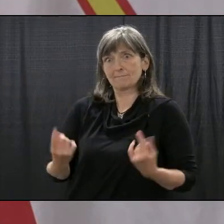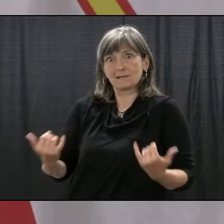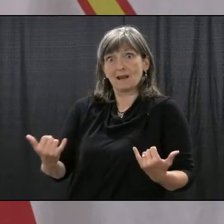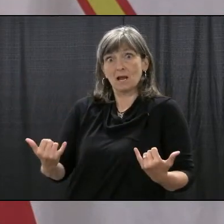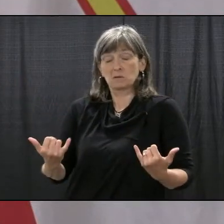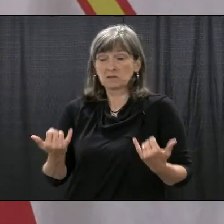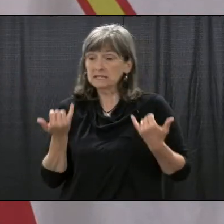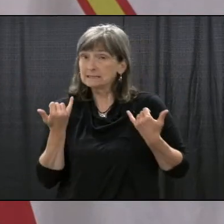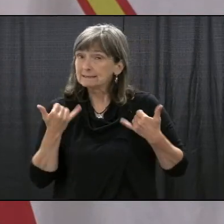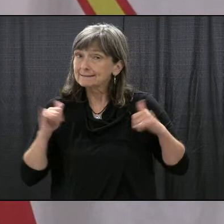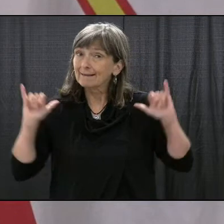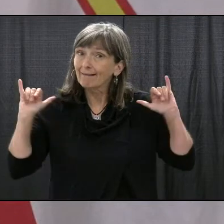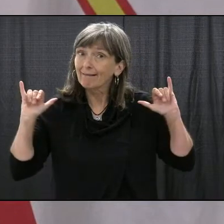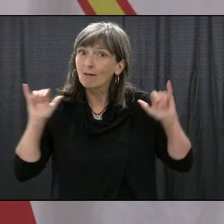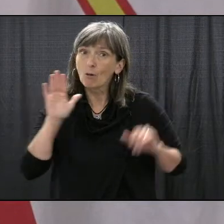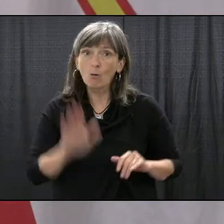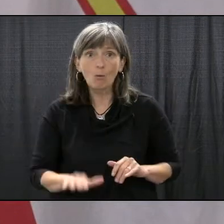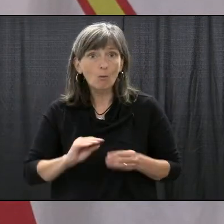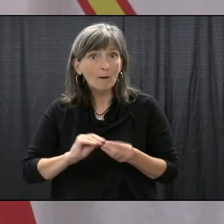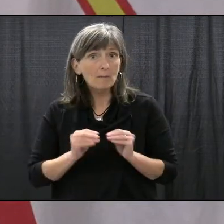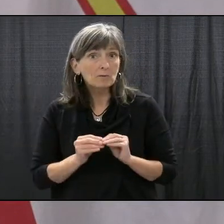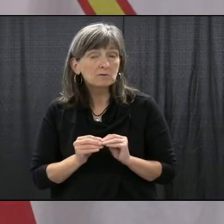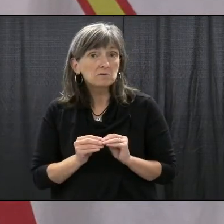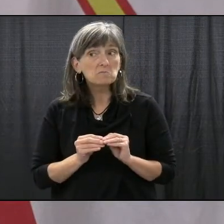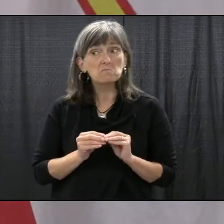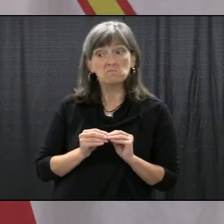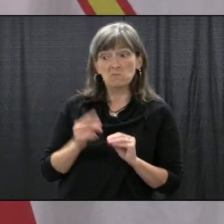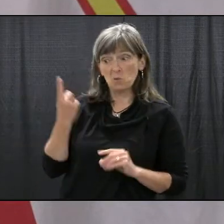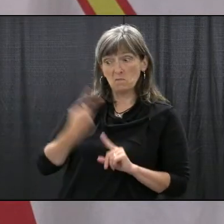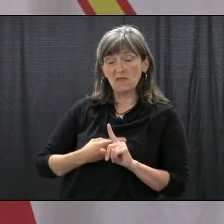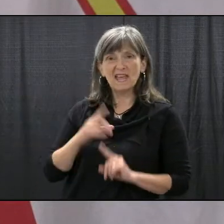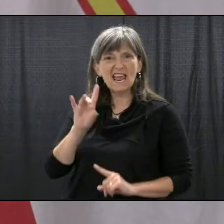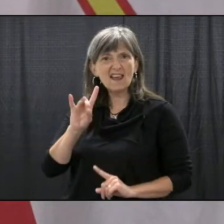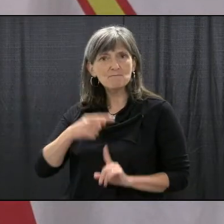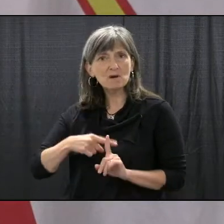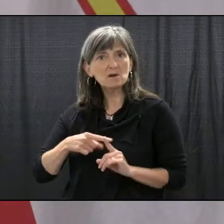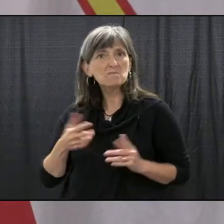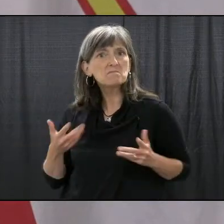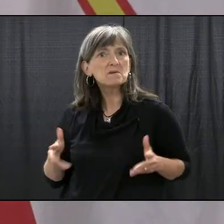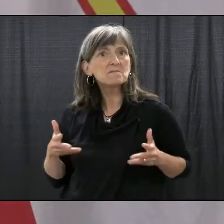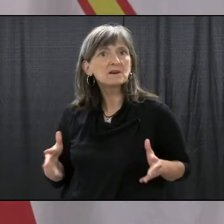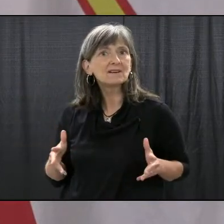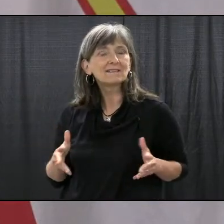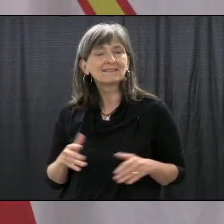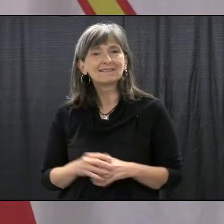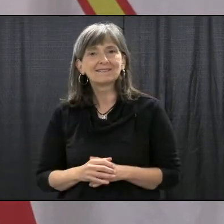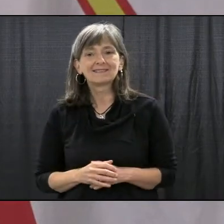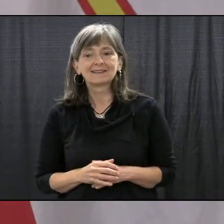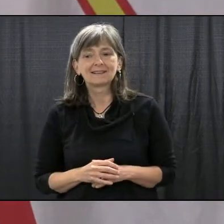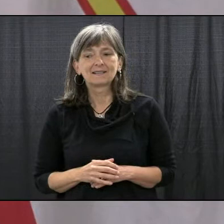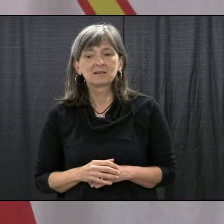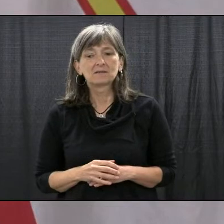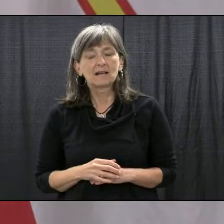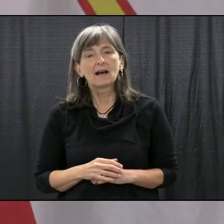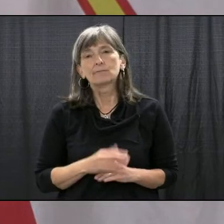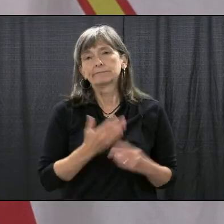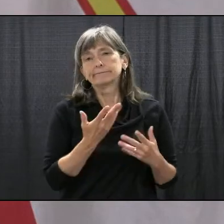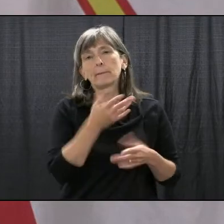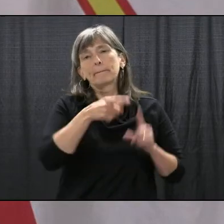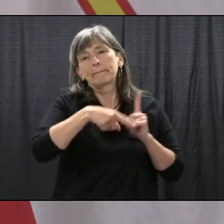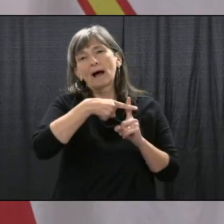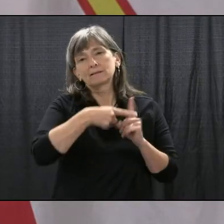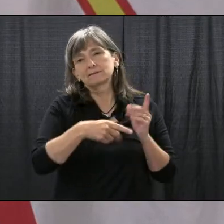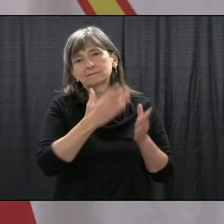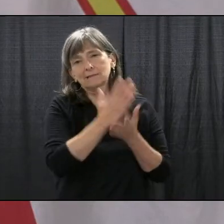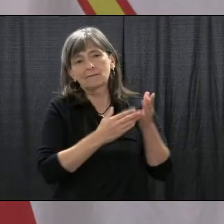sustained low case counts, with only 8 reported cases in that time frame. This, of course, does not include the cases that were on the vessels that